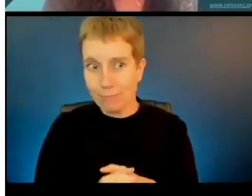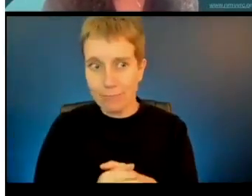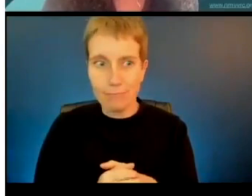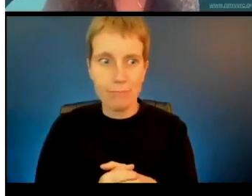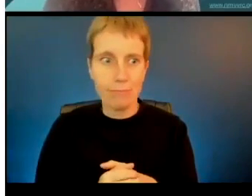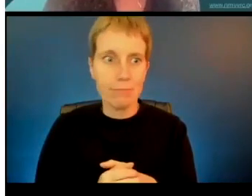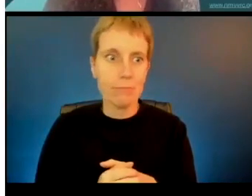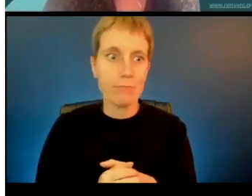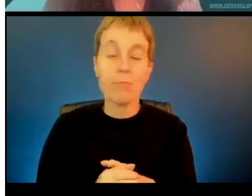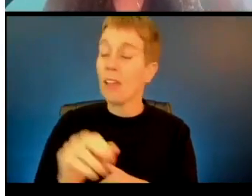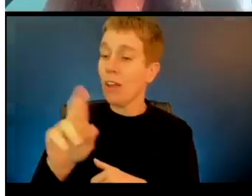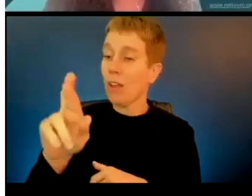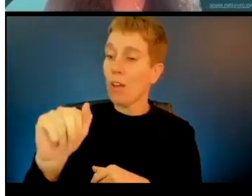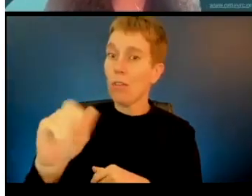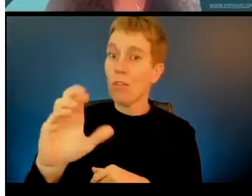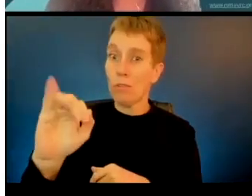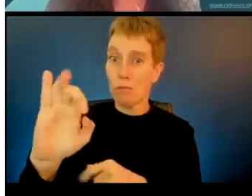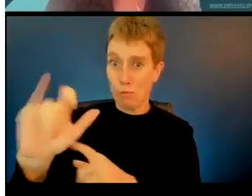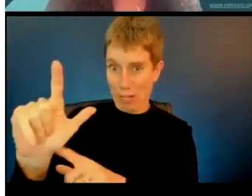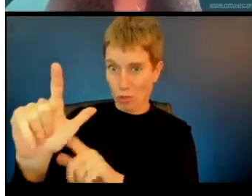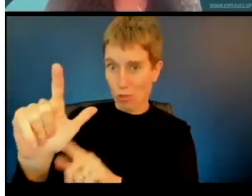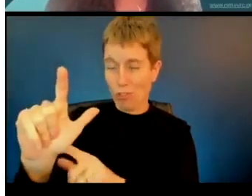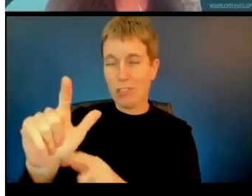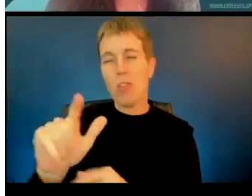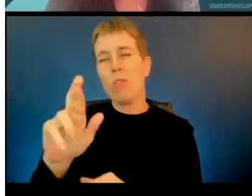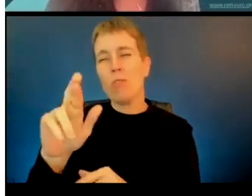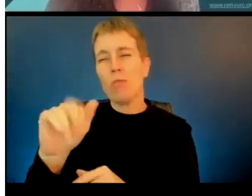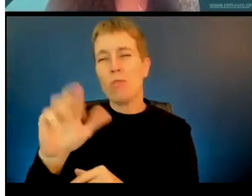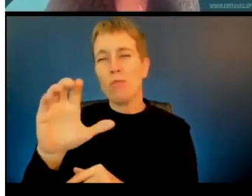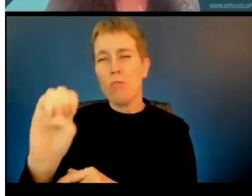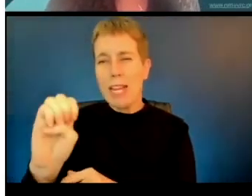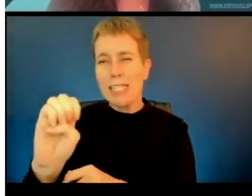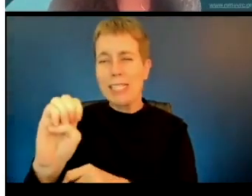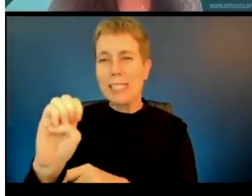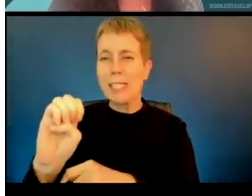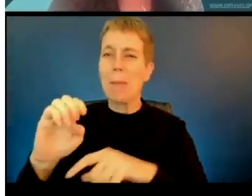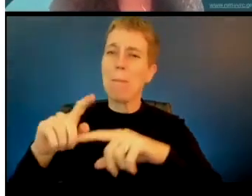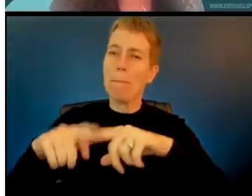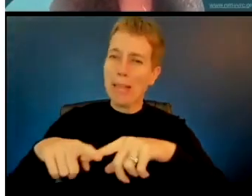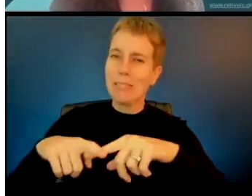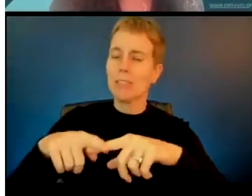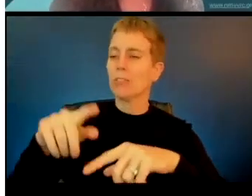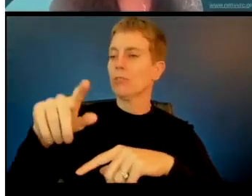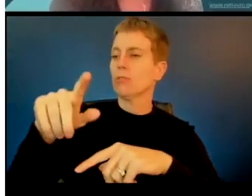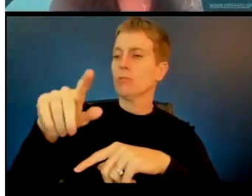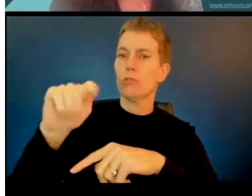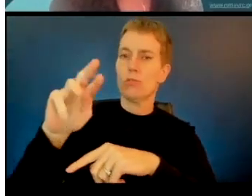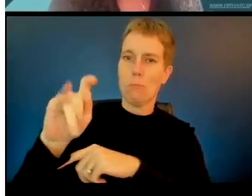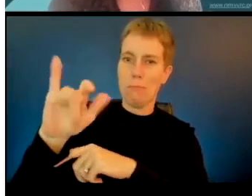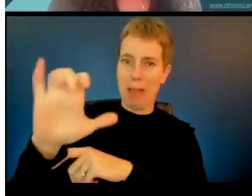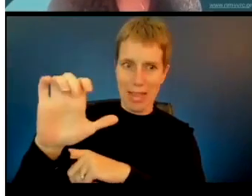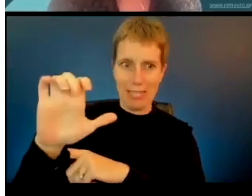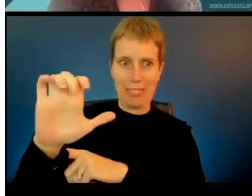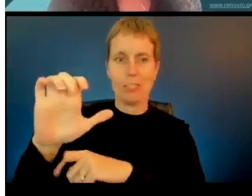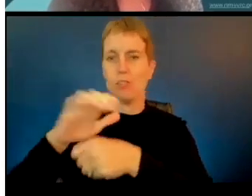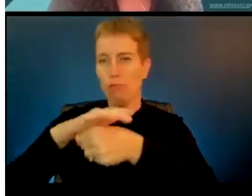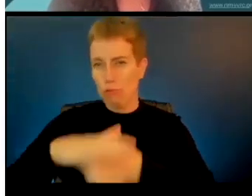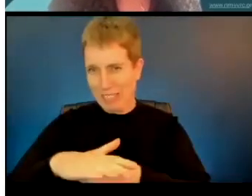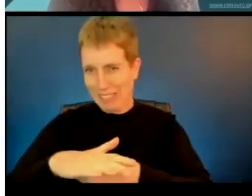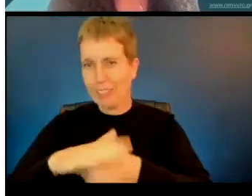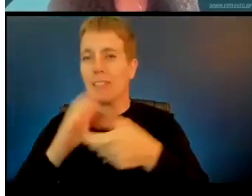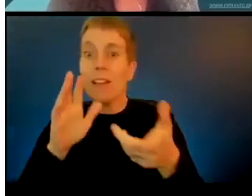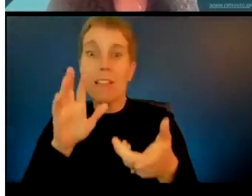it, well, race-based traumatic stress is a cumulative effect of racism on an individual's mental, behavioral, and physical